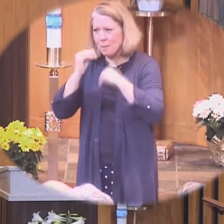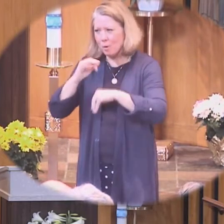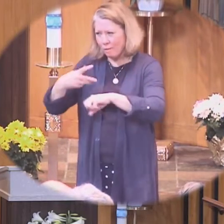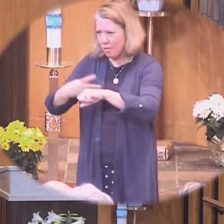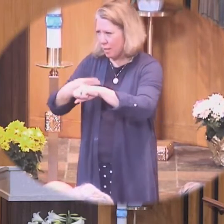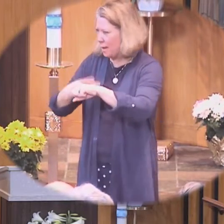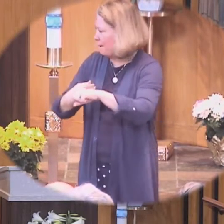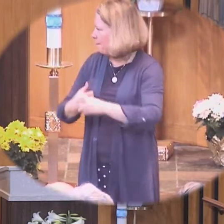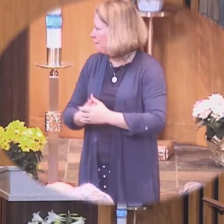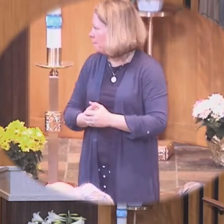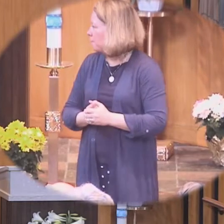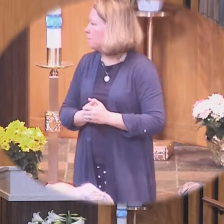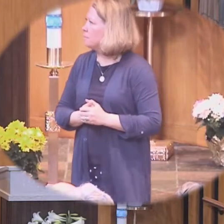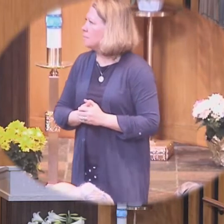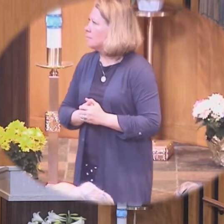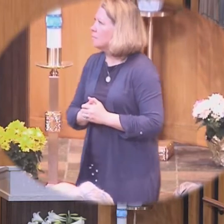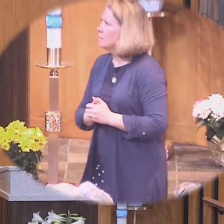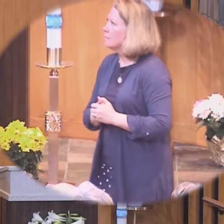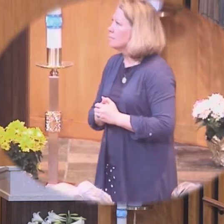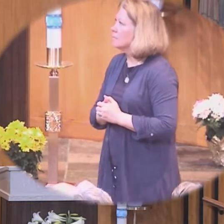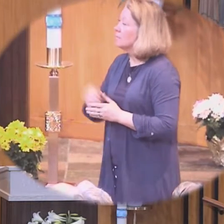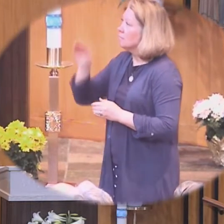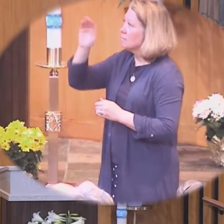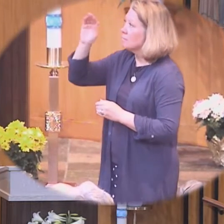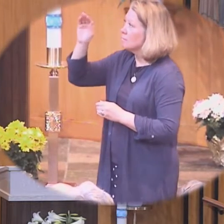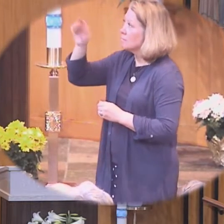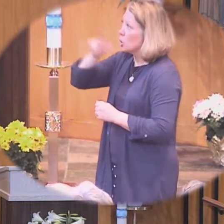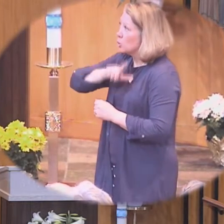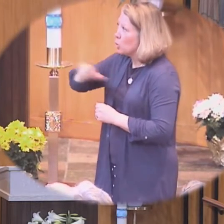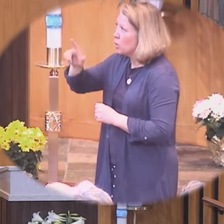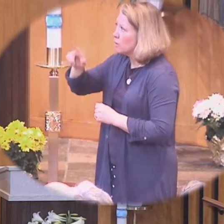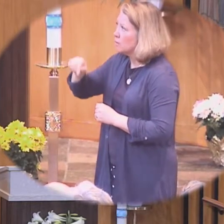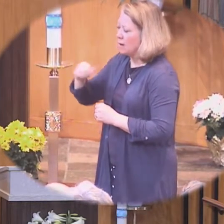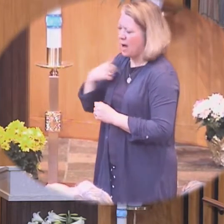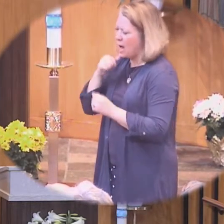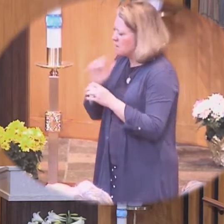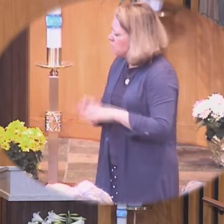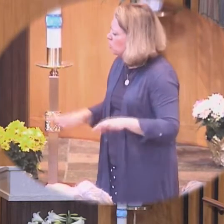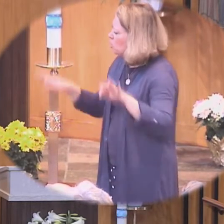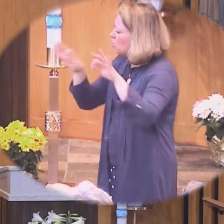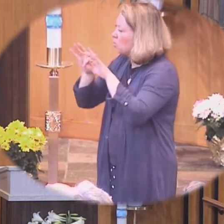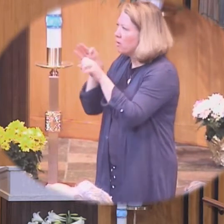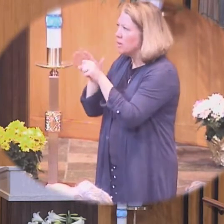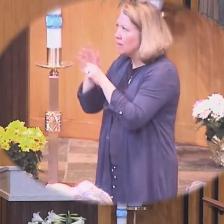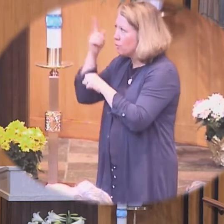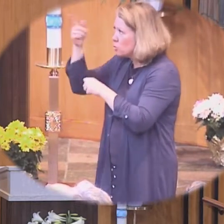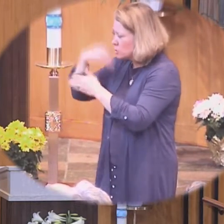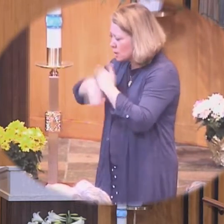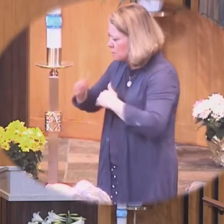supper of the Lamb. Lord, I am not worthy that you should enter under my roof.